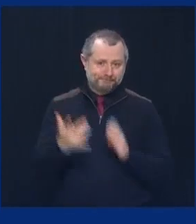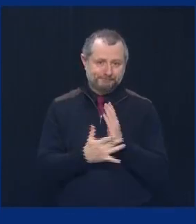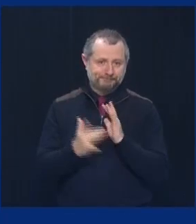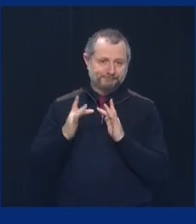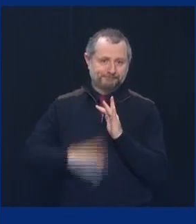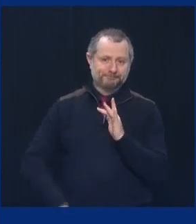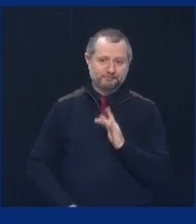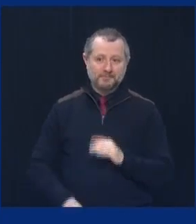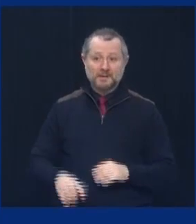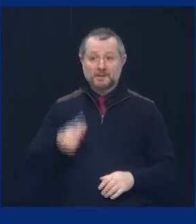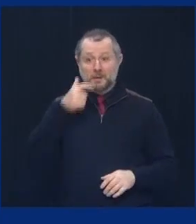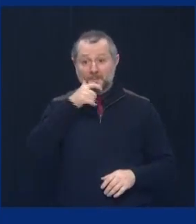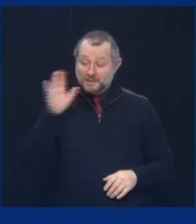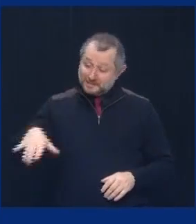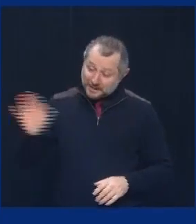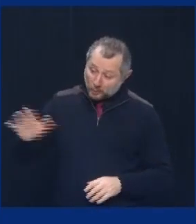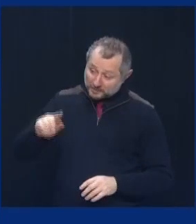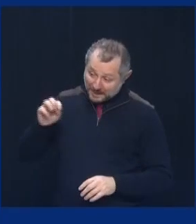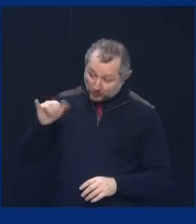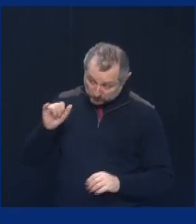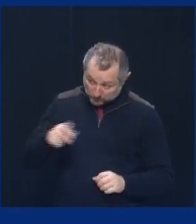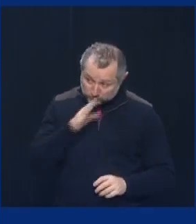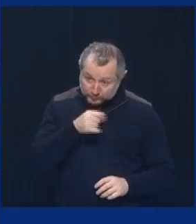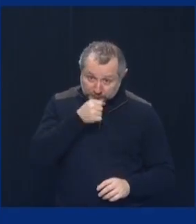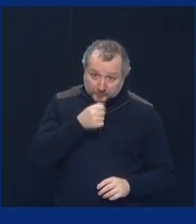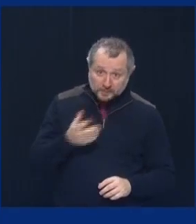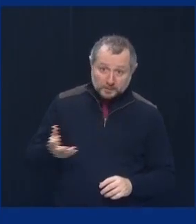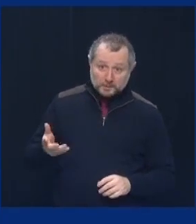Terry, your line is now open. Please unmute your microphone.